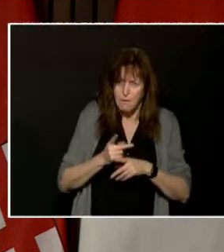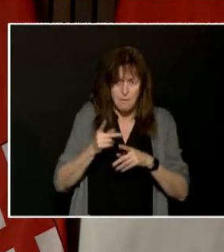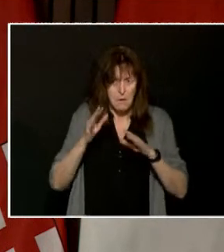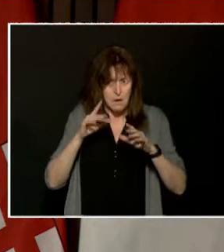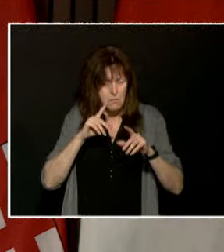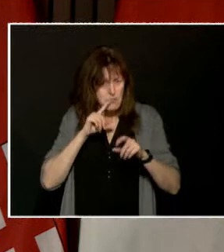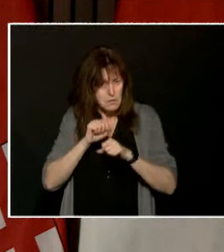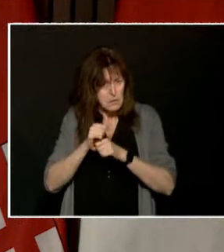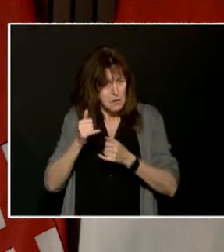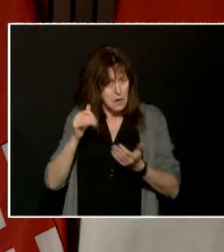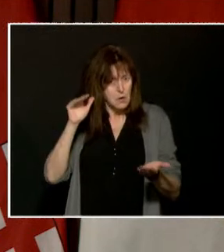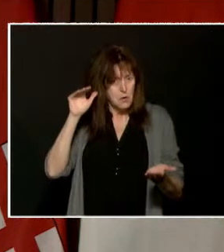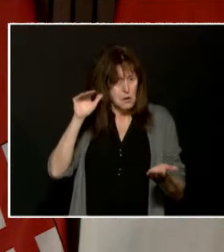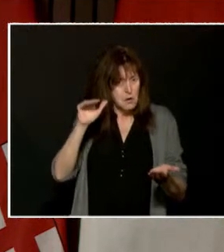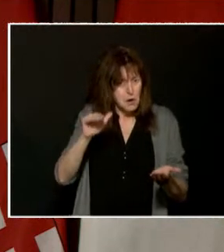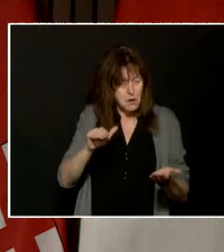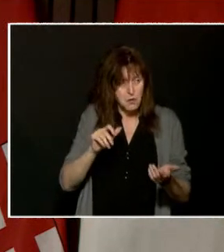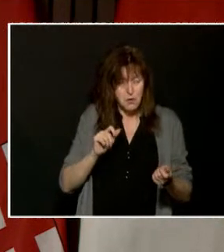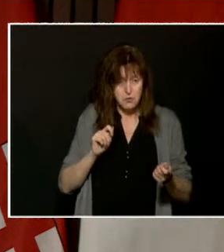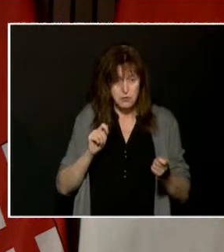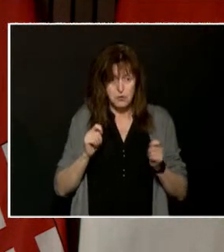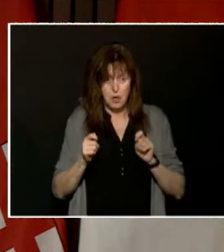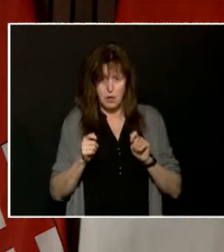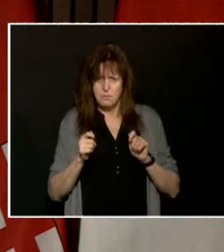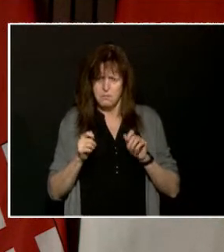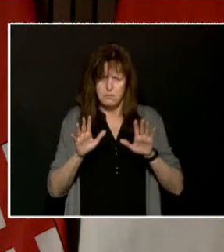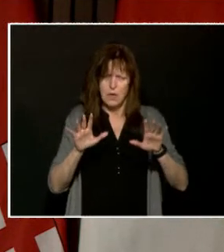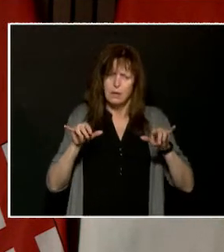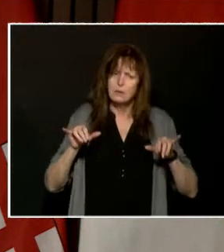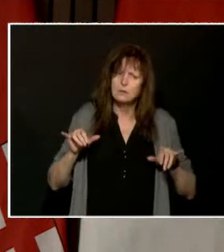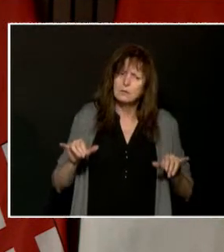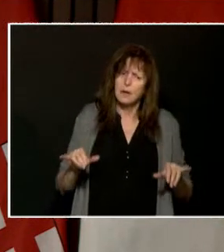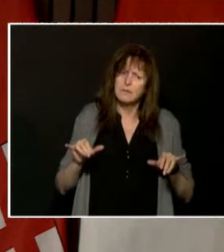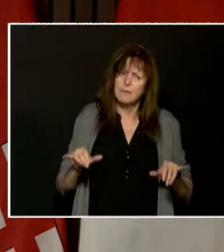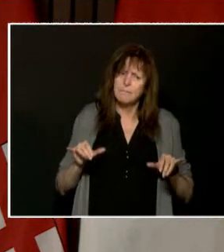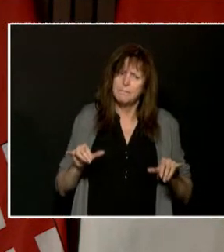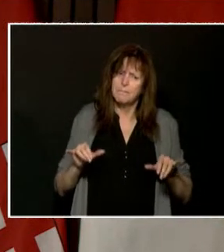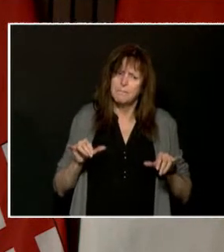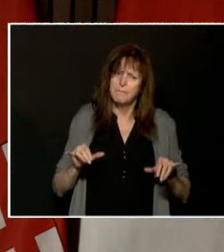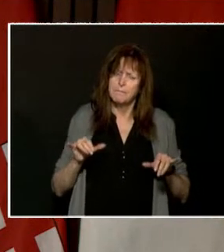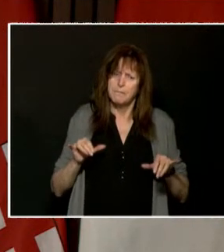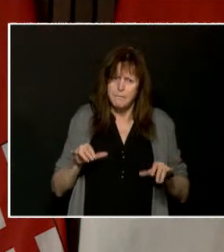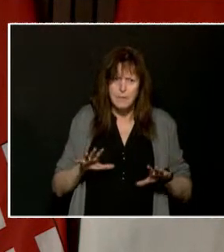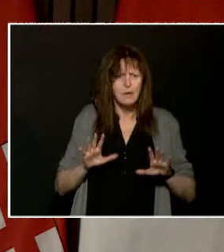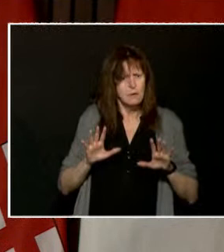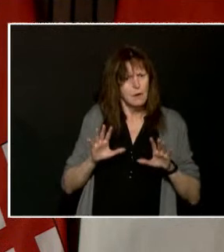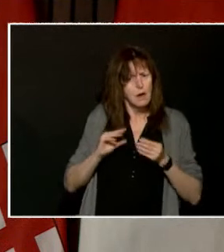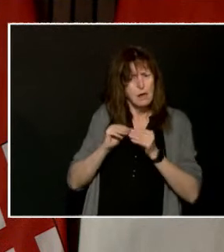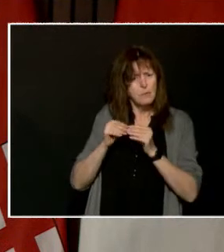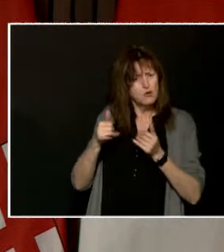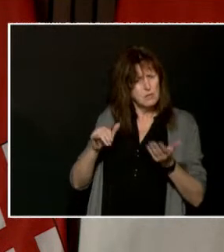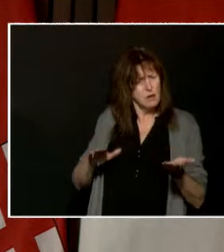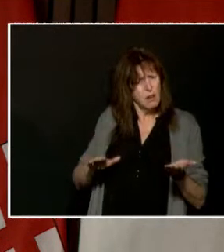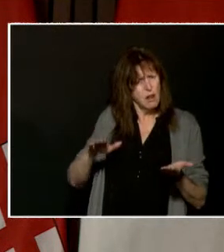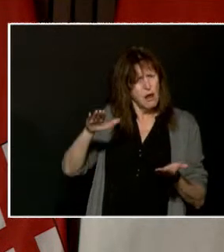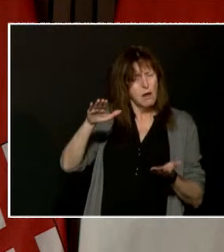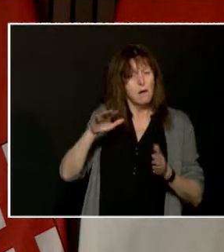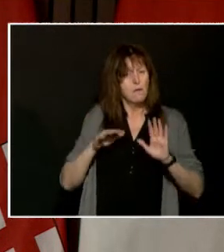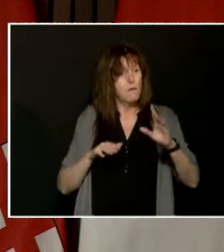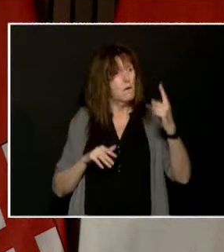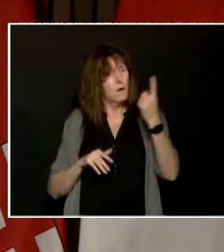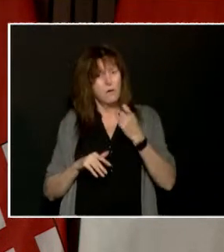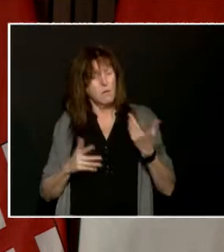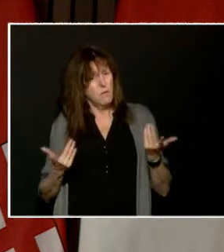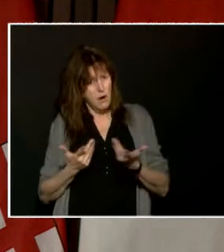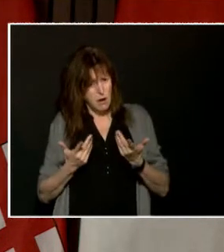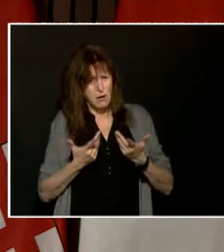changed, but I do think, building off your question, it's really important to maintain the pace on vaccination, and it's really